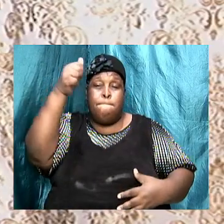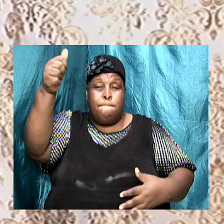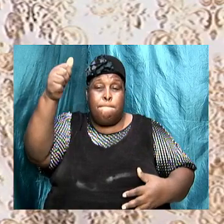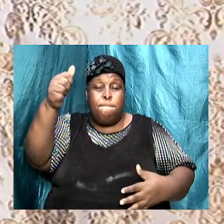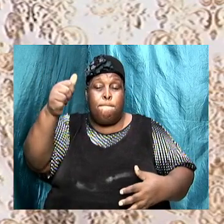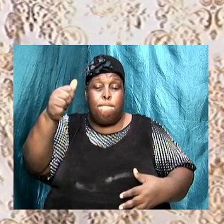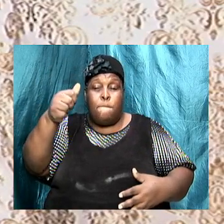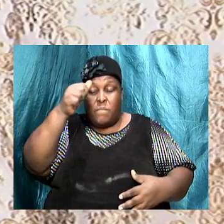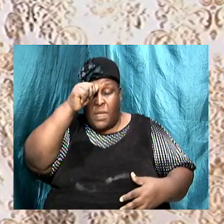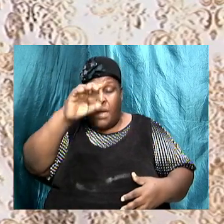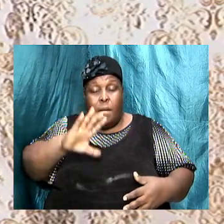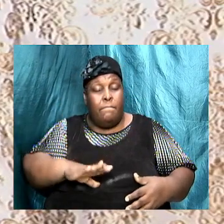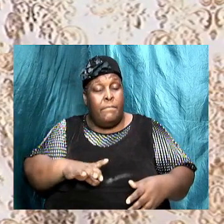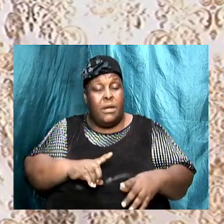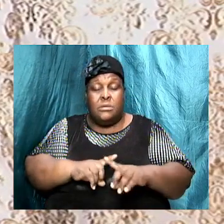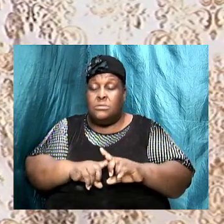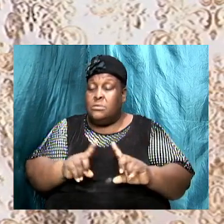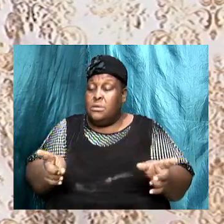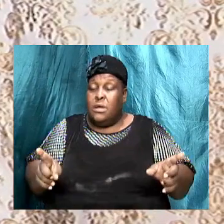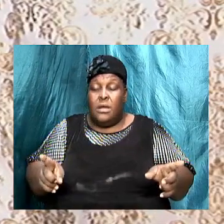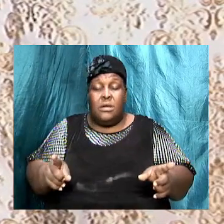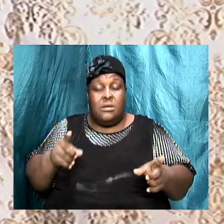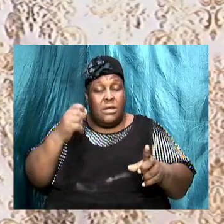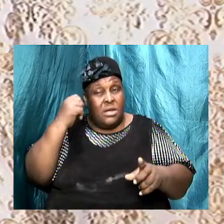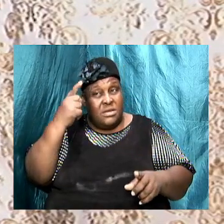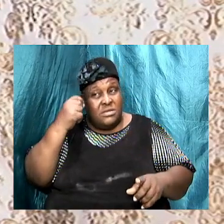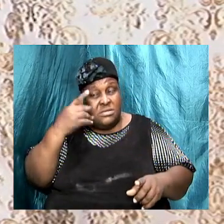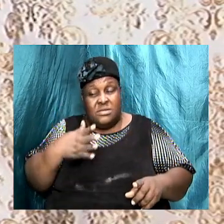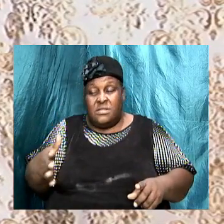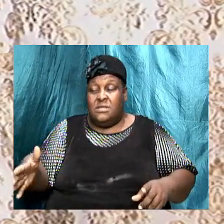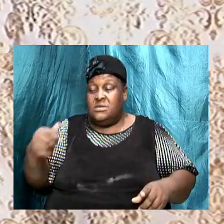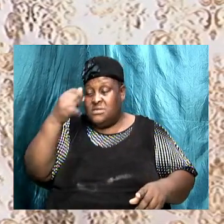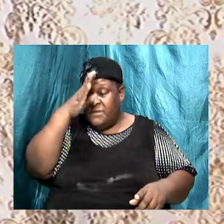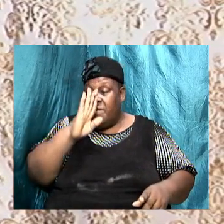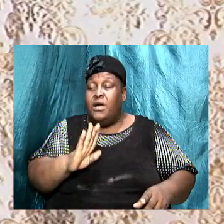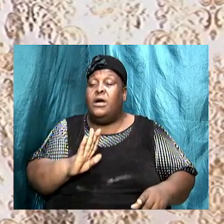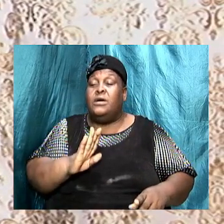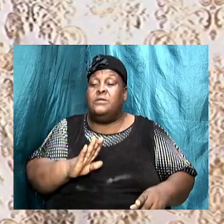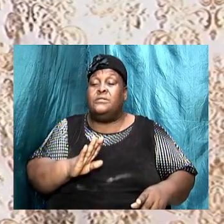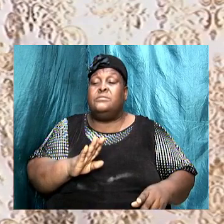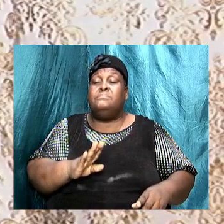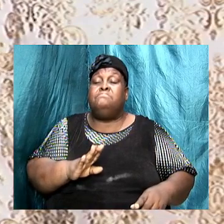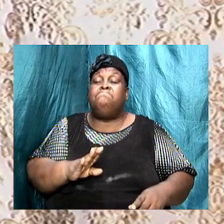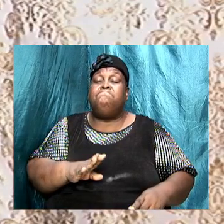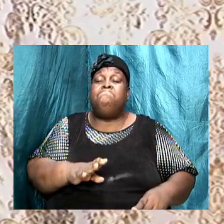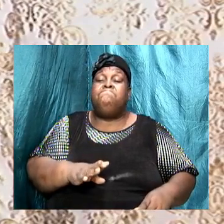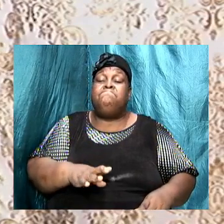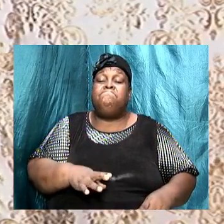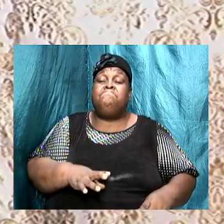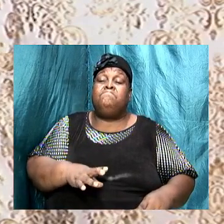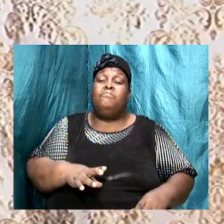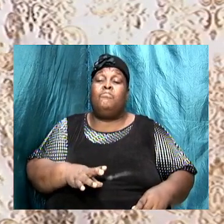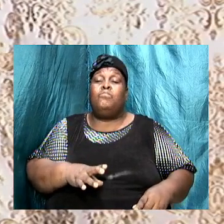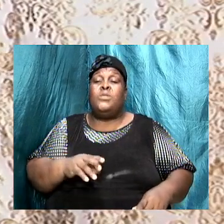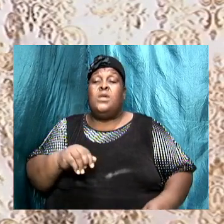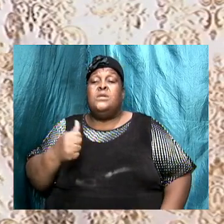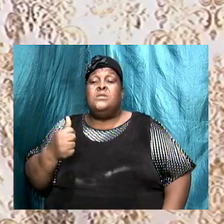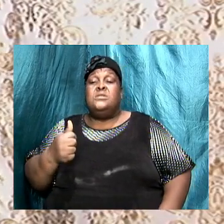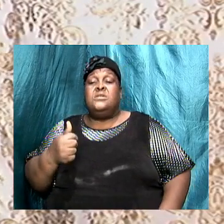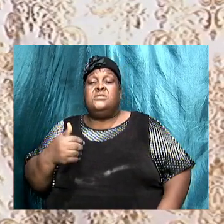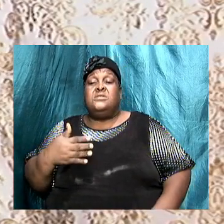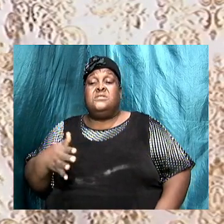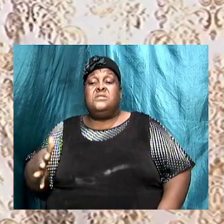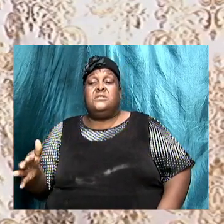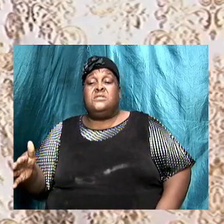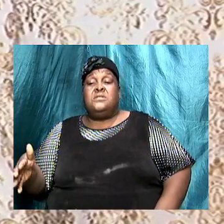man cannot understand the things of the Spirit. So other than the another point to note,